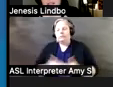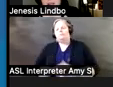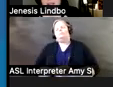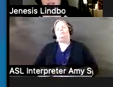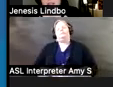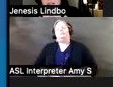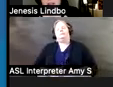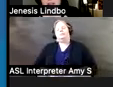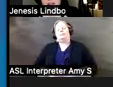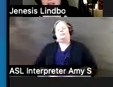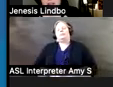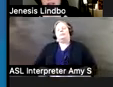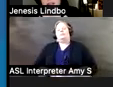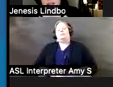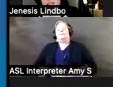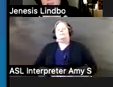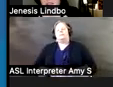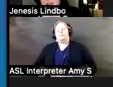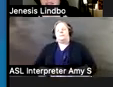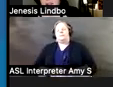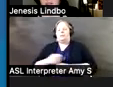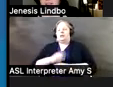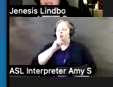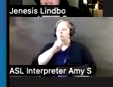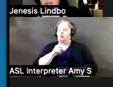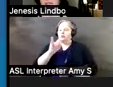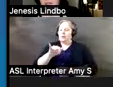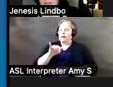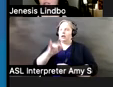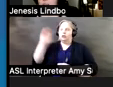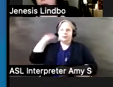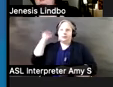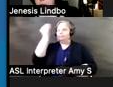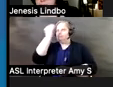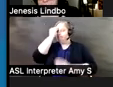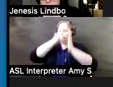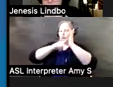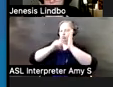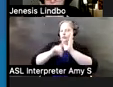and just making sure that it's something that is on your list of things to check.